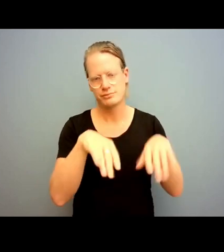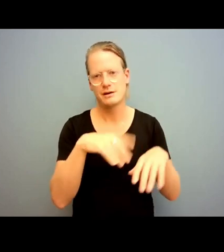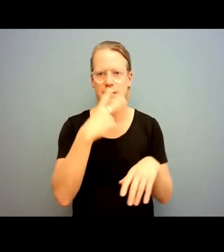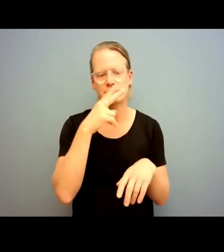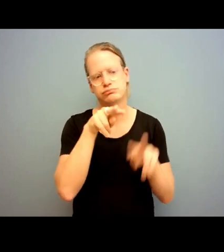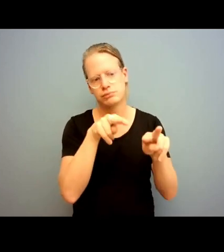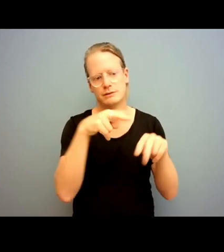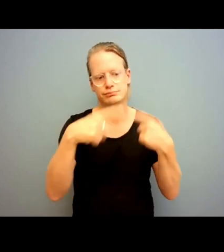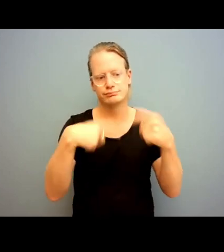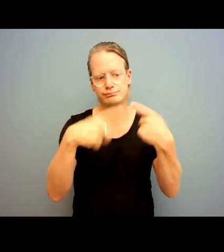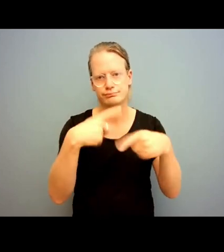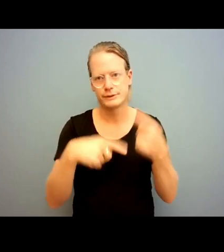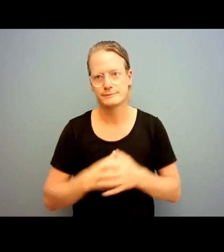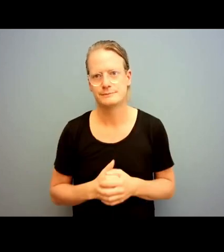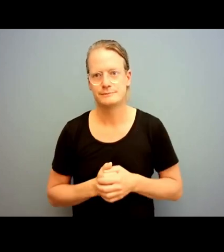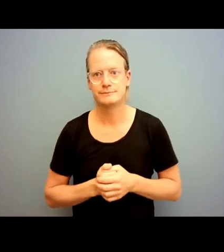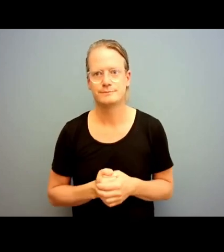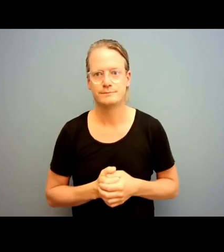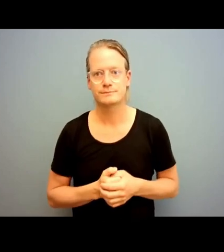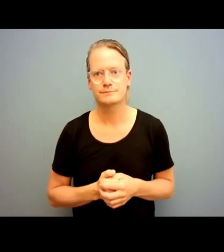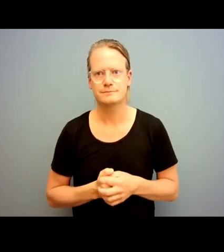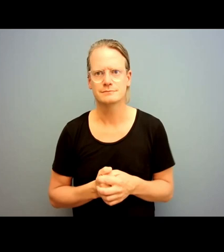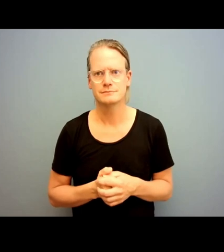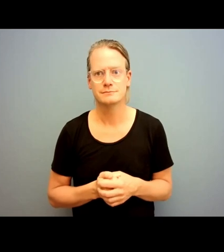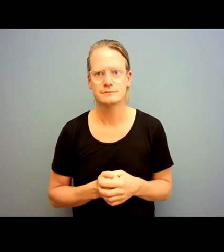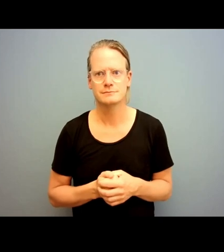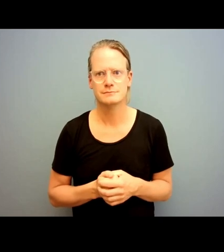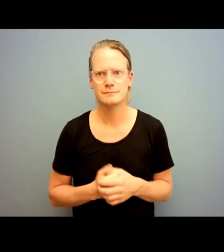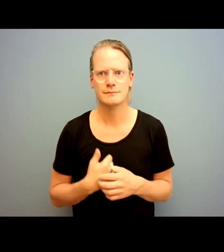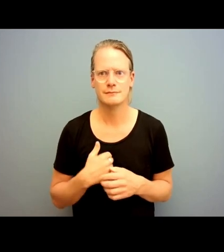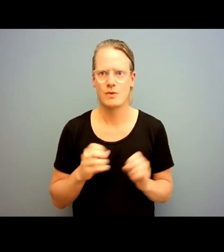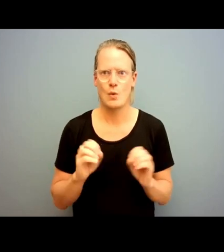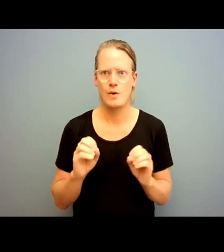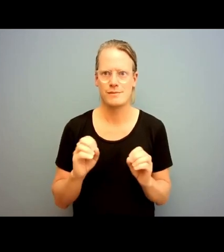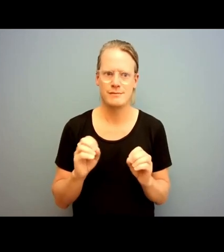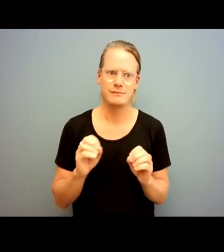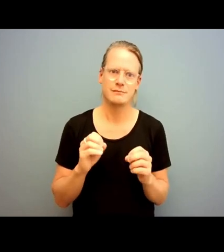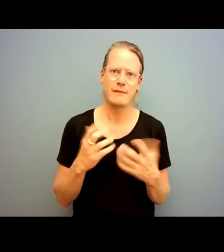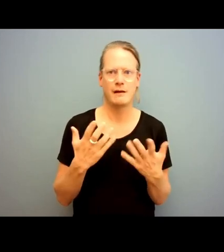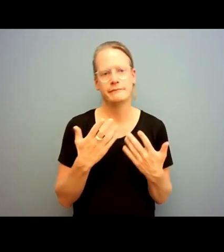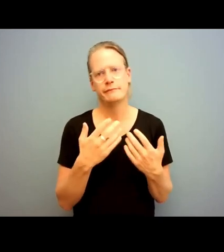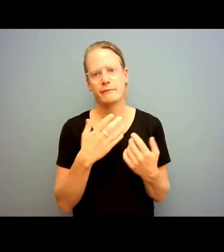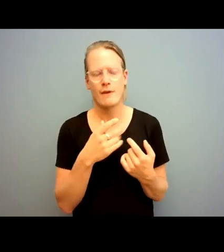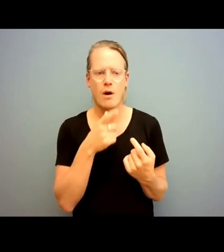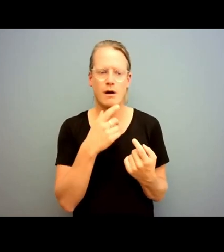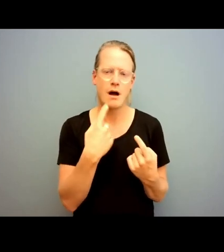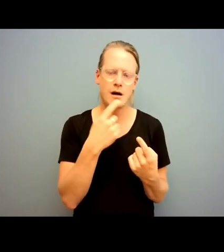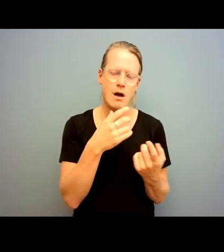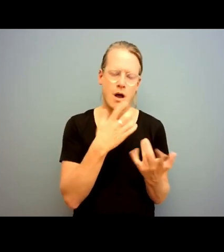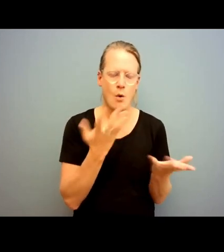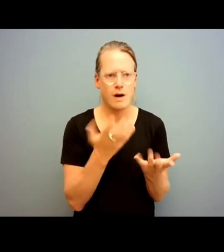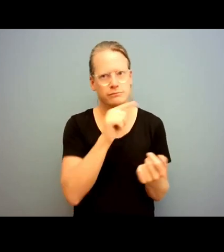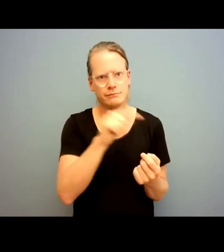think I had the time to introduce the video that well because the break came a little